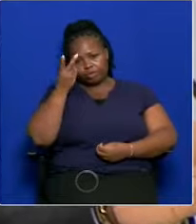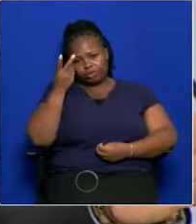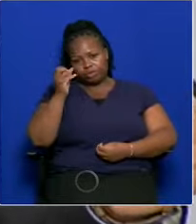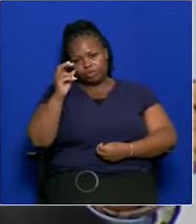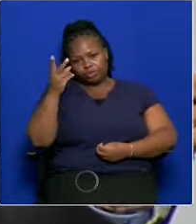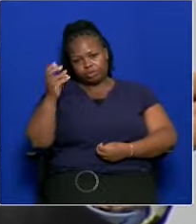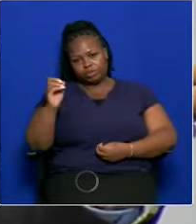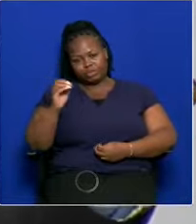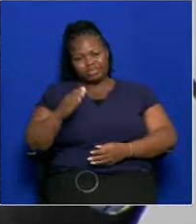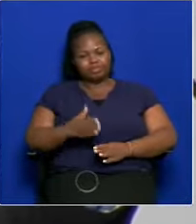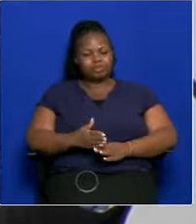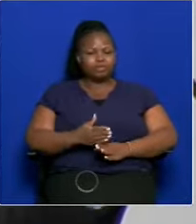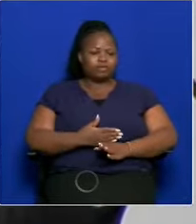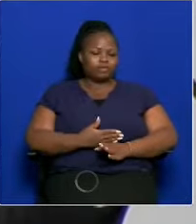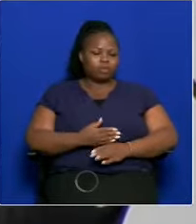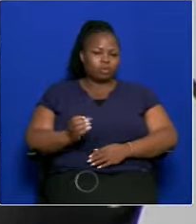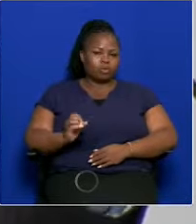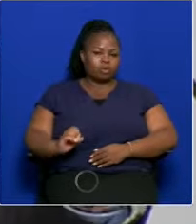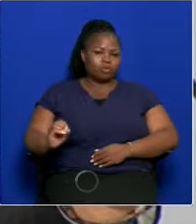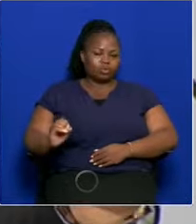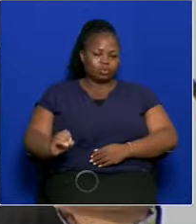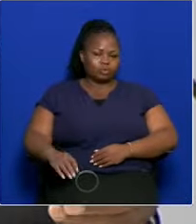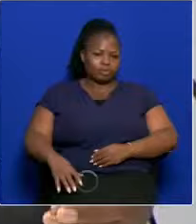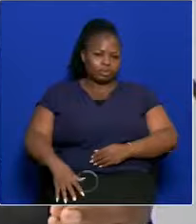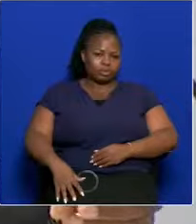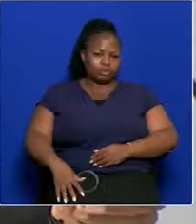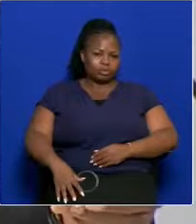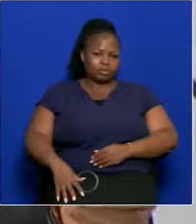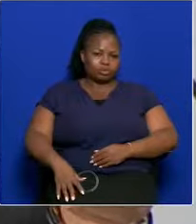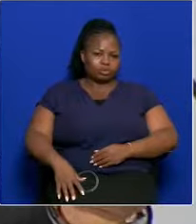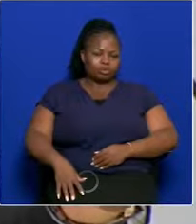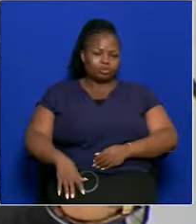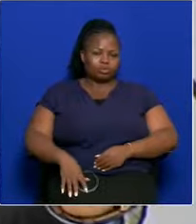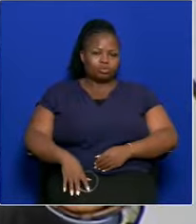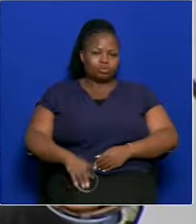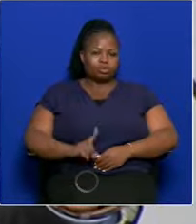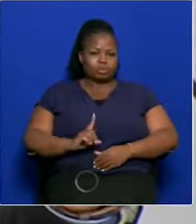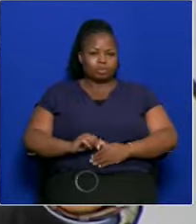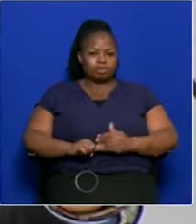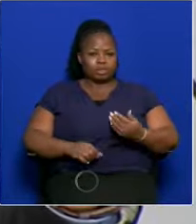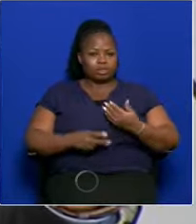October. So March is 1 month after it was stolen.